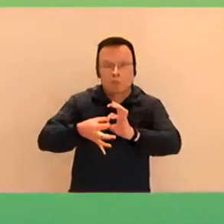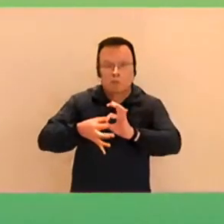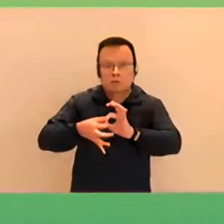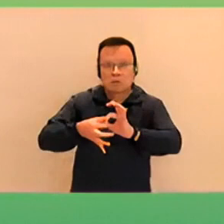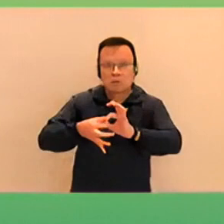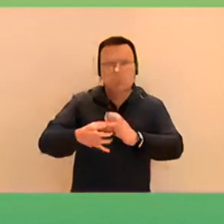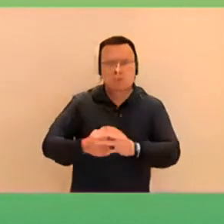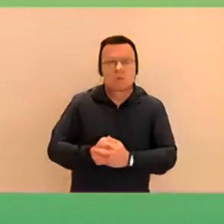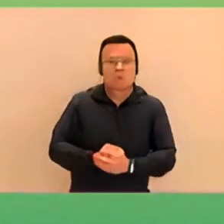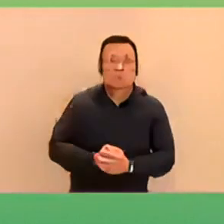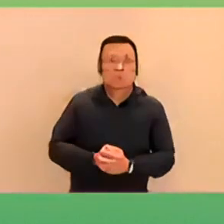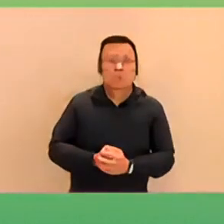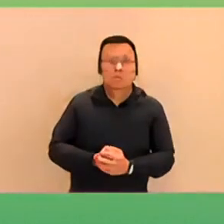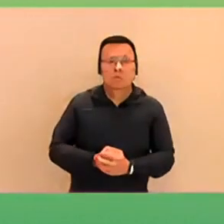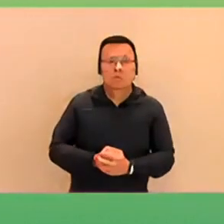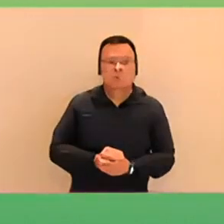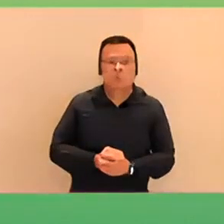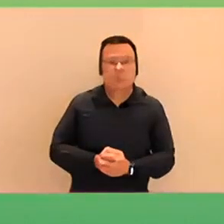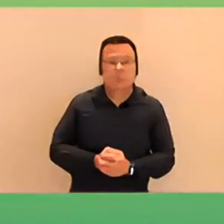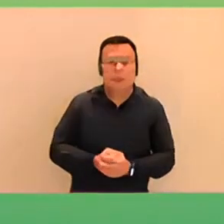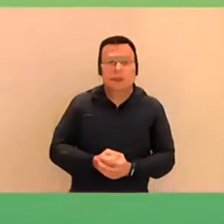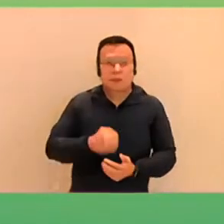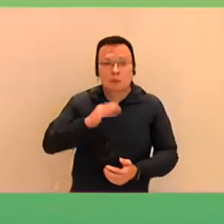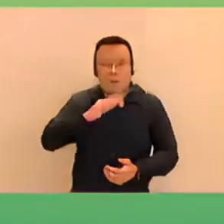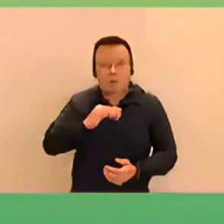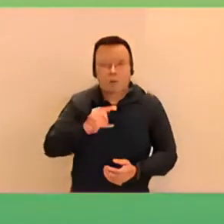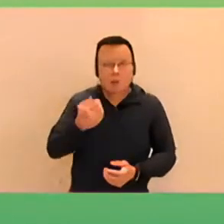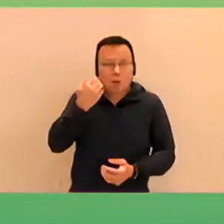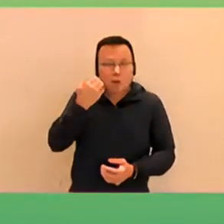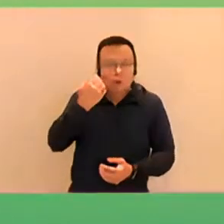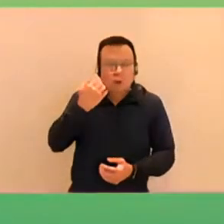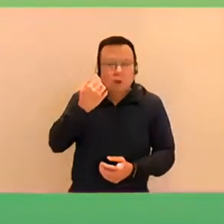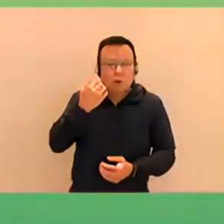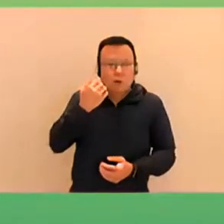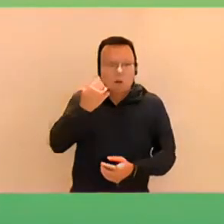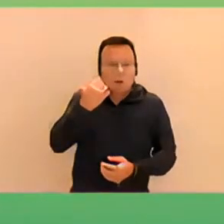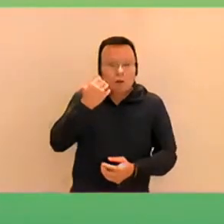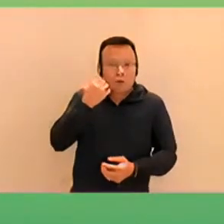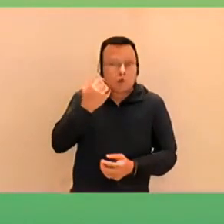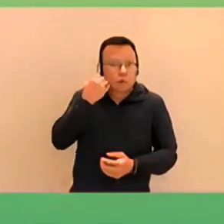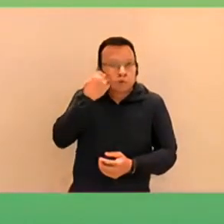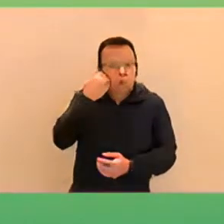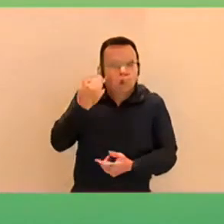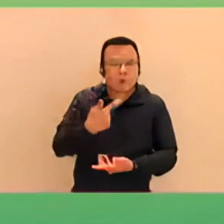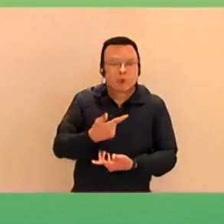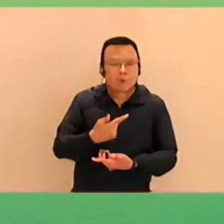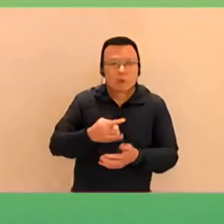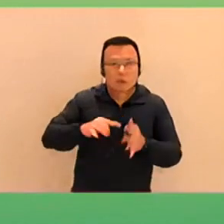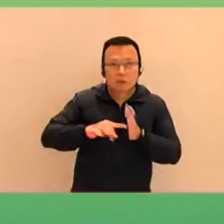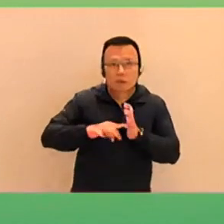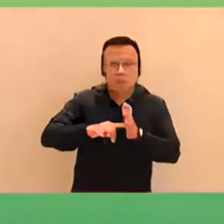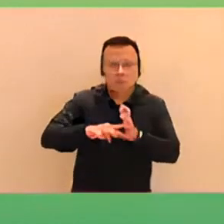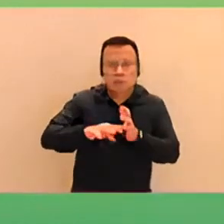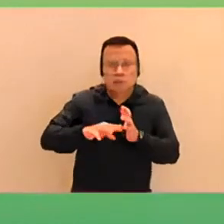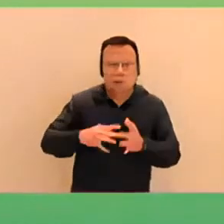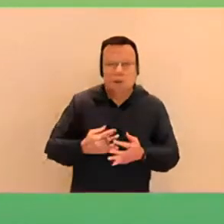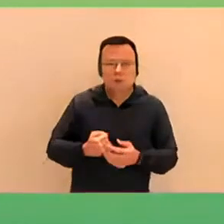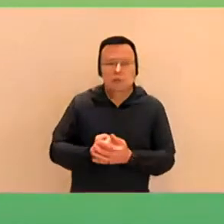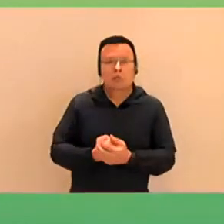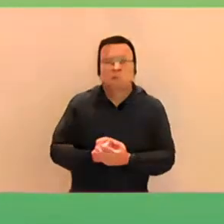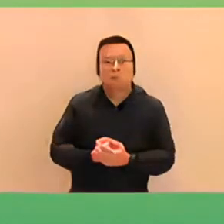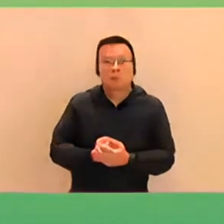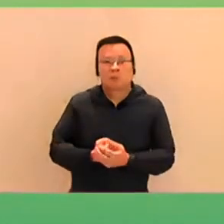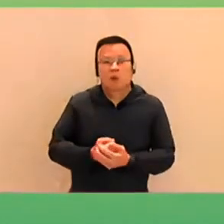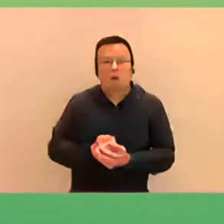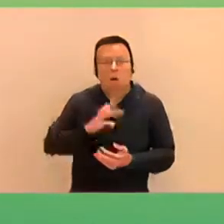generated electricity in winter, because there are a lot of electricity abundant from this kind of windmill. So working together